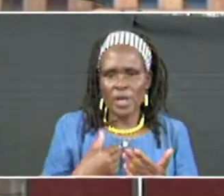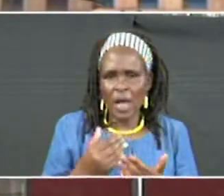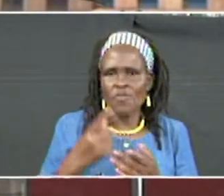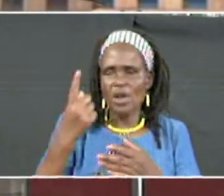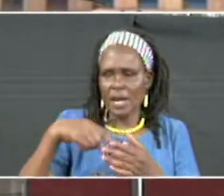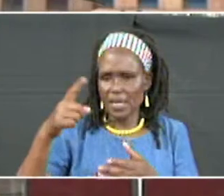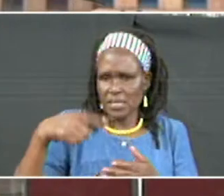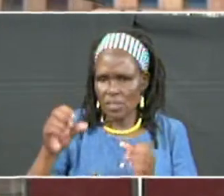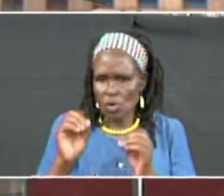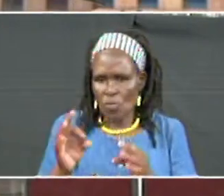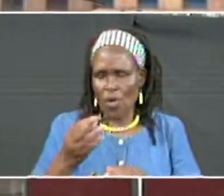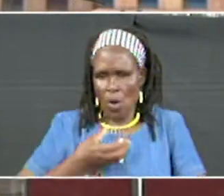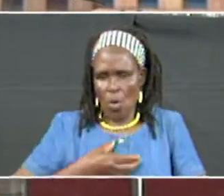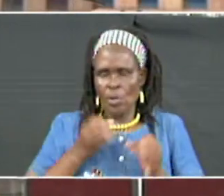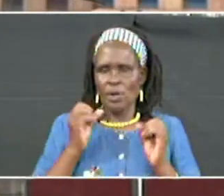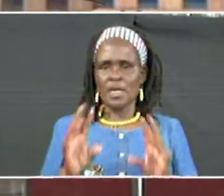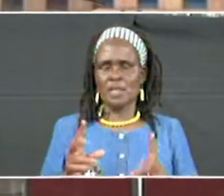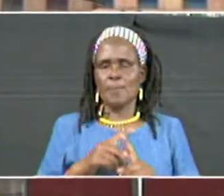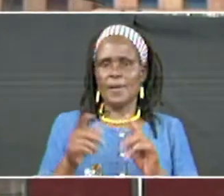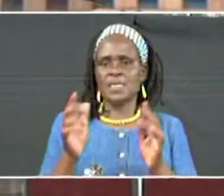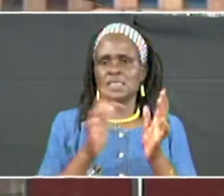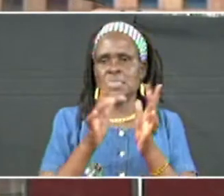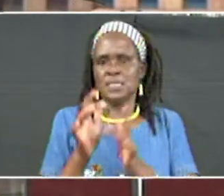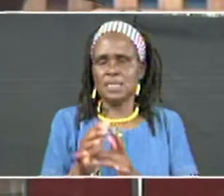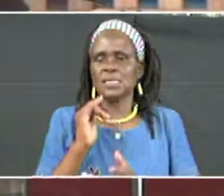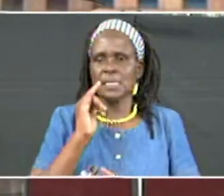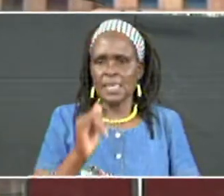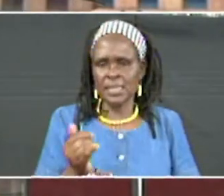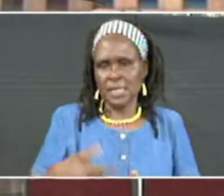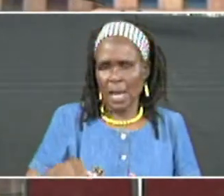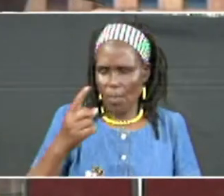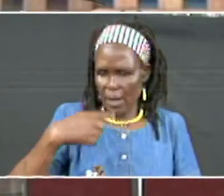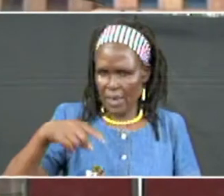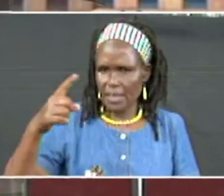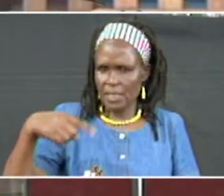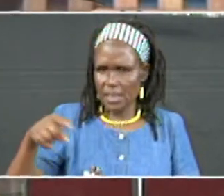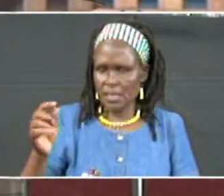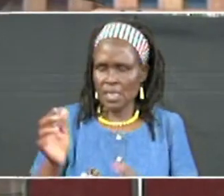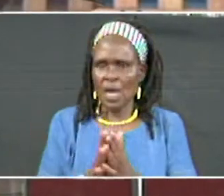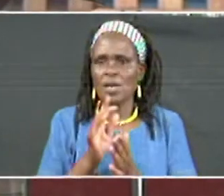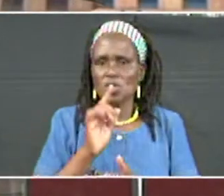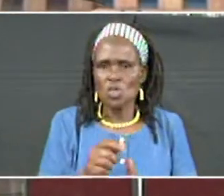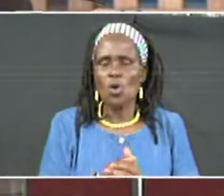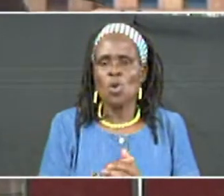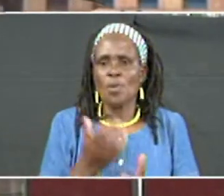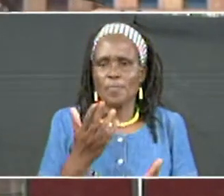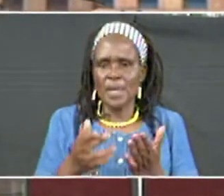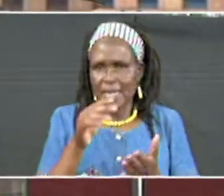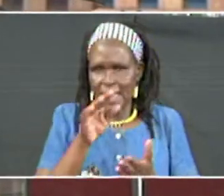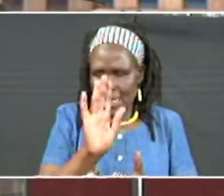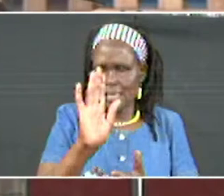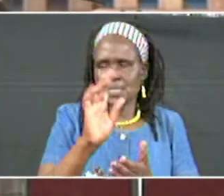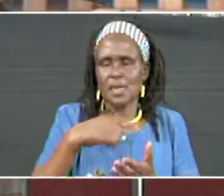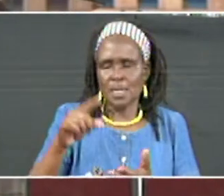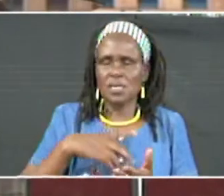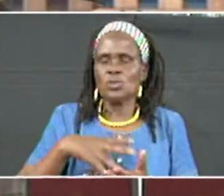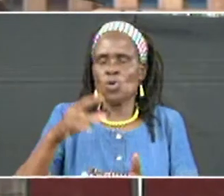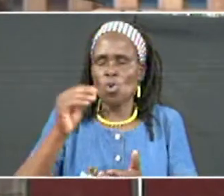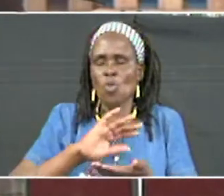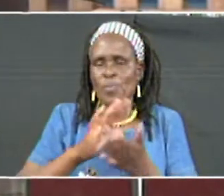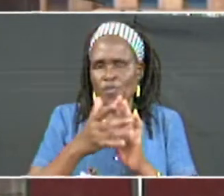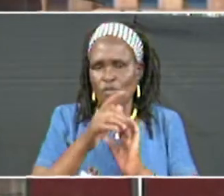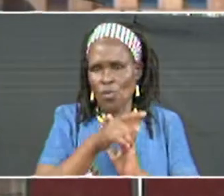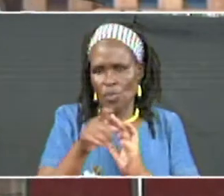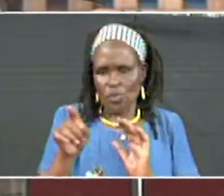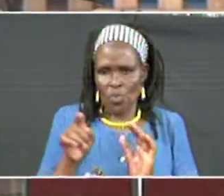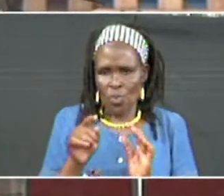of our own, but that Jesus is our righteousness. And so may his righteousness go before you. But